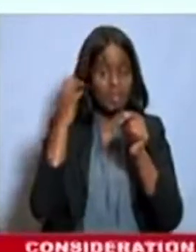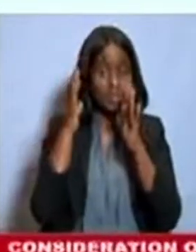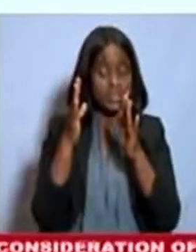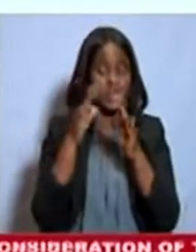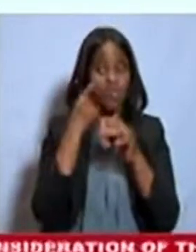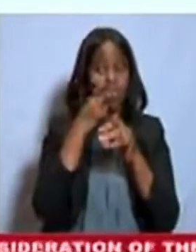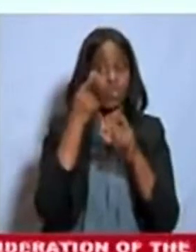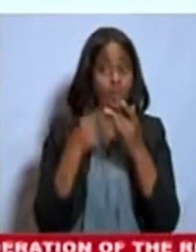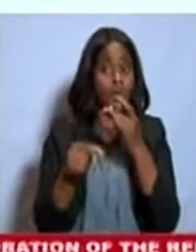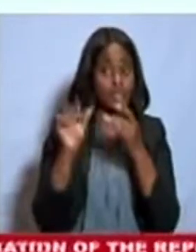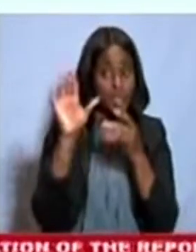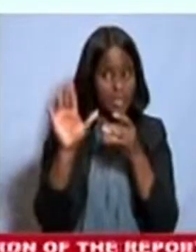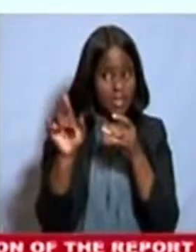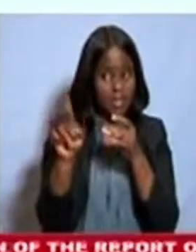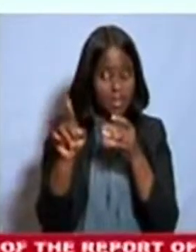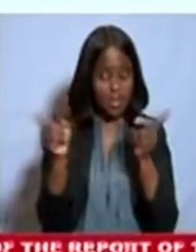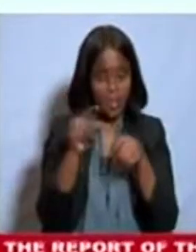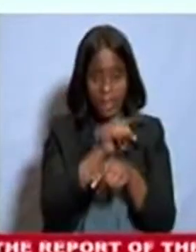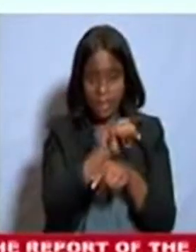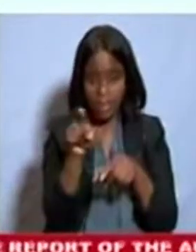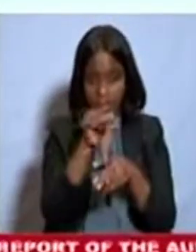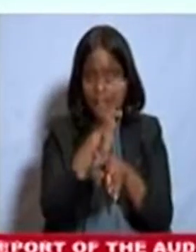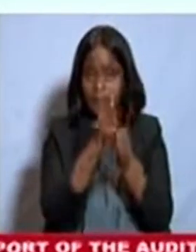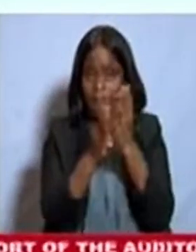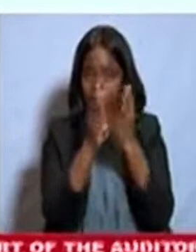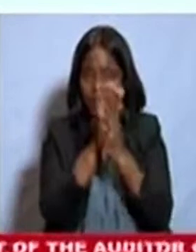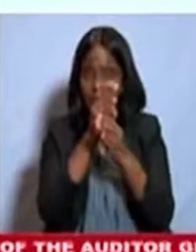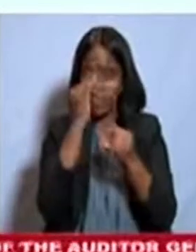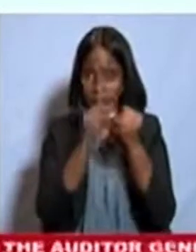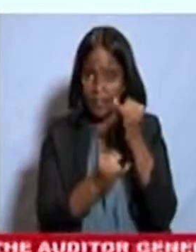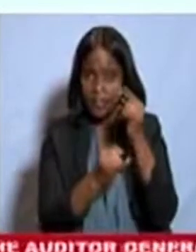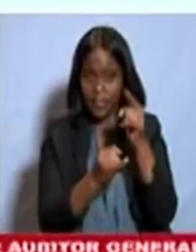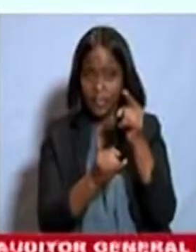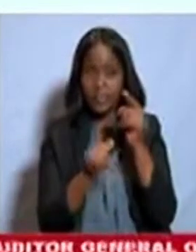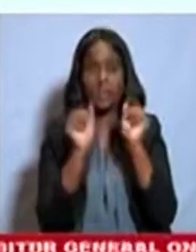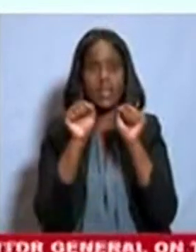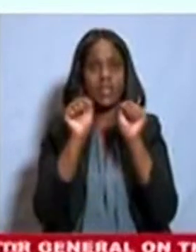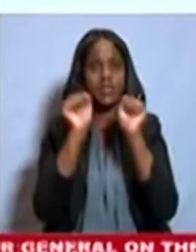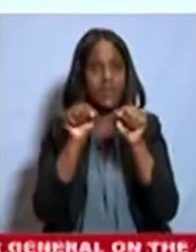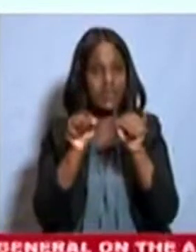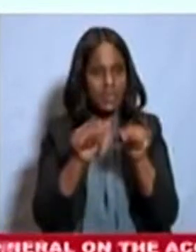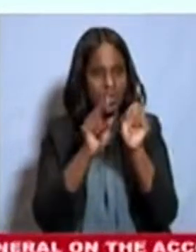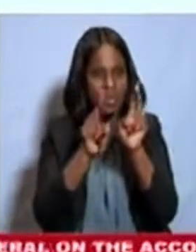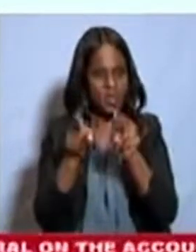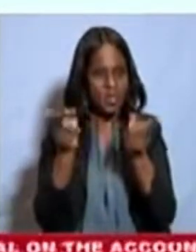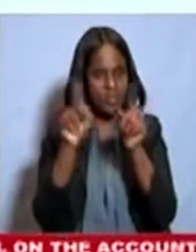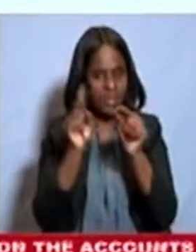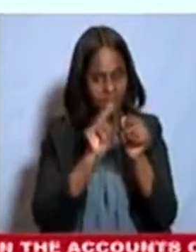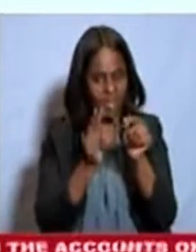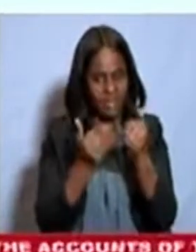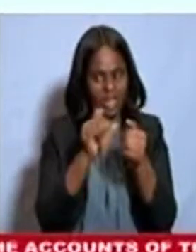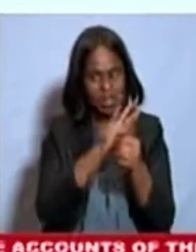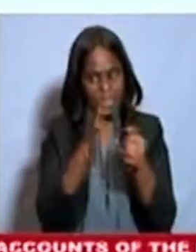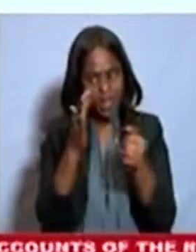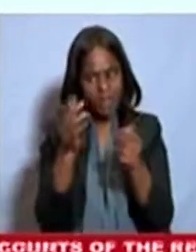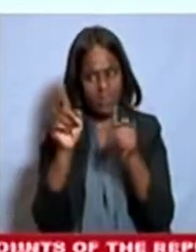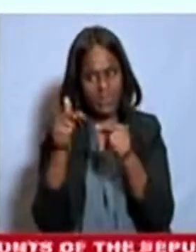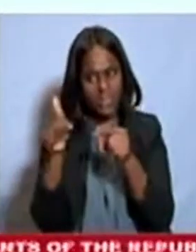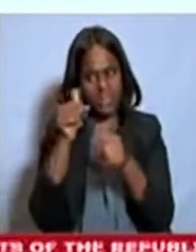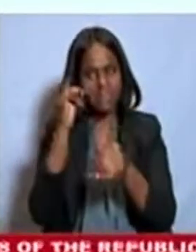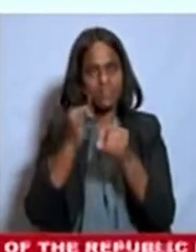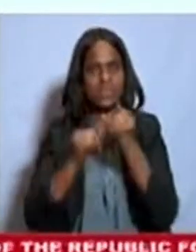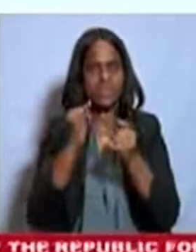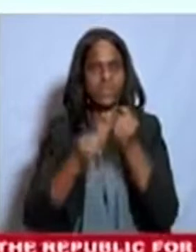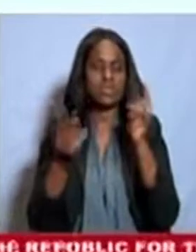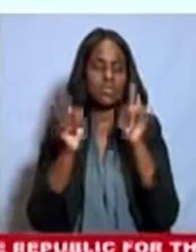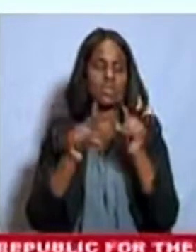that were there when these buildings were done, it will be possible to respond maybe when we go back and see when they were